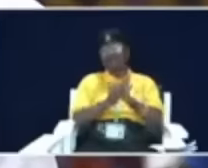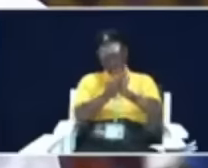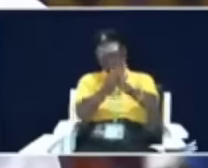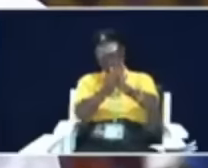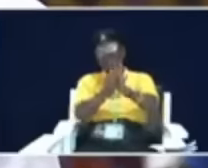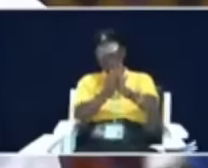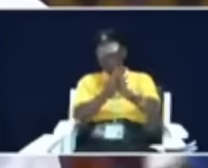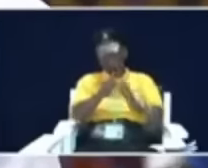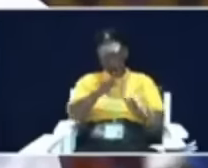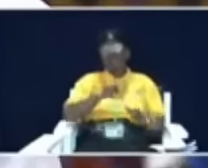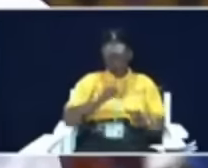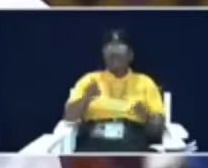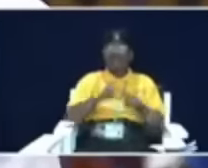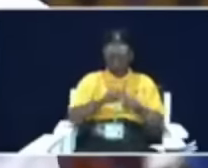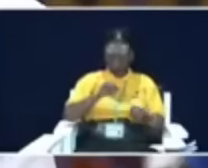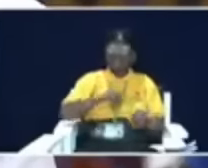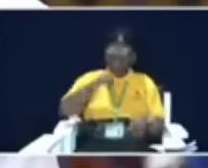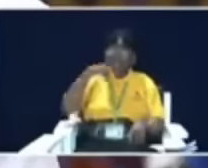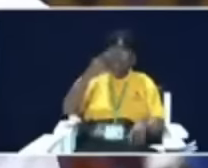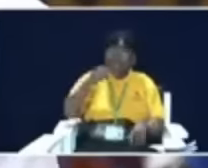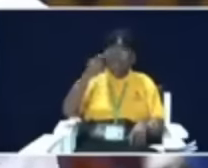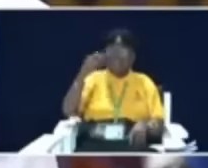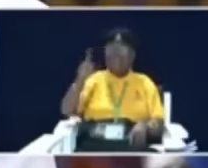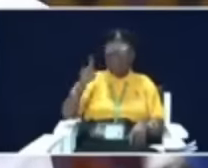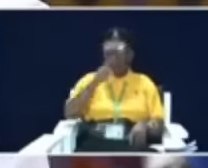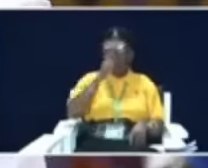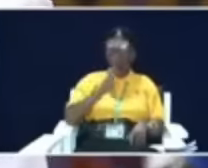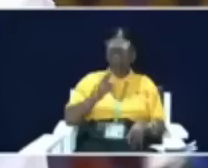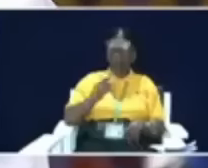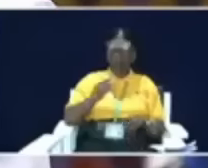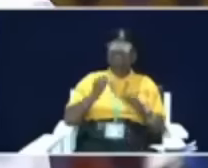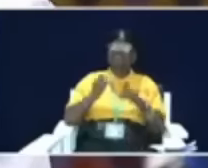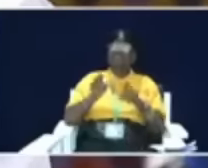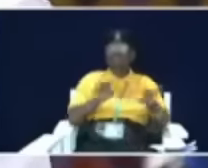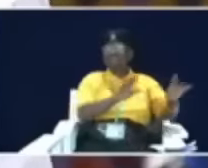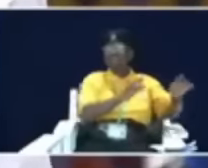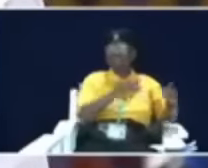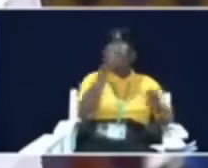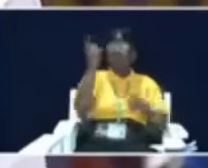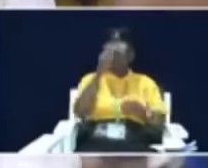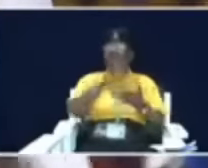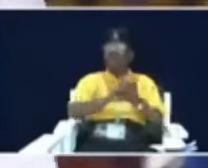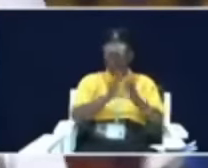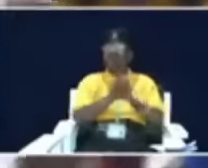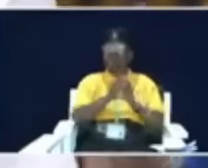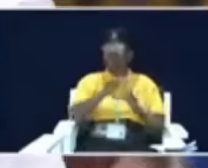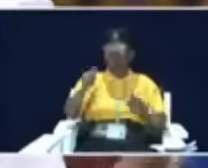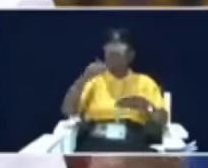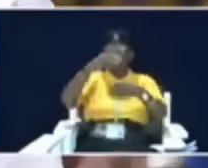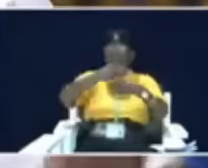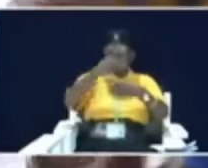Like I said, the Red Sea only became a wall when it blocked the way